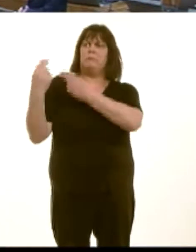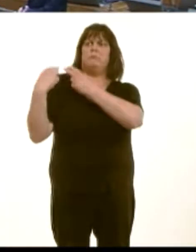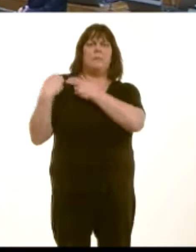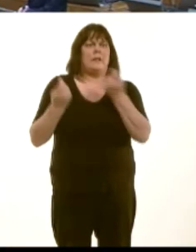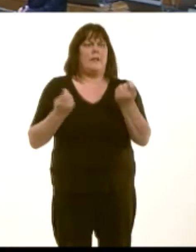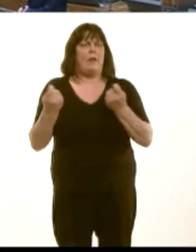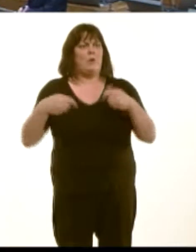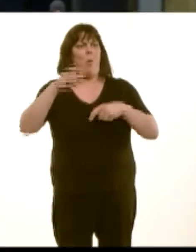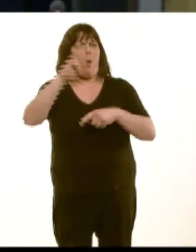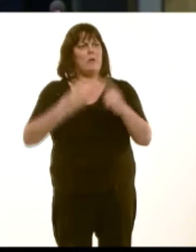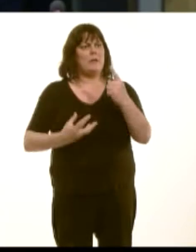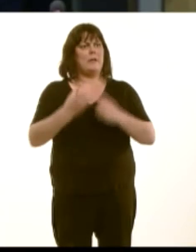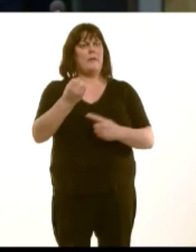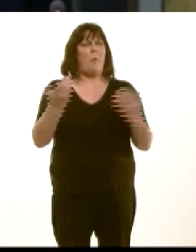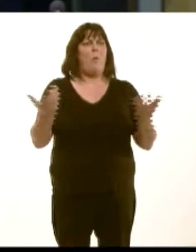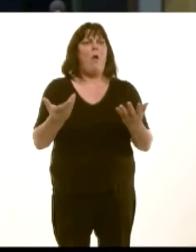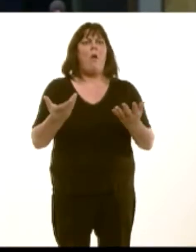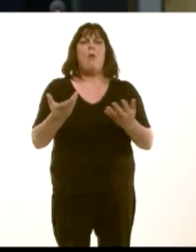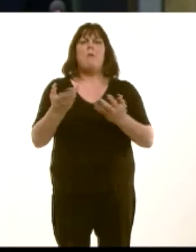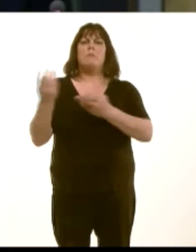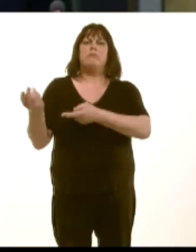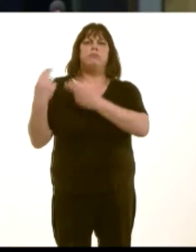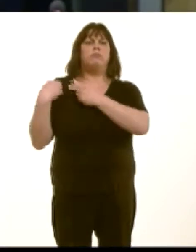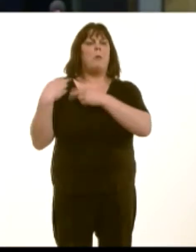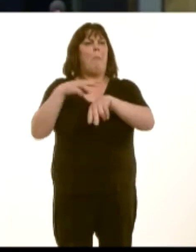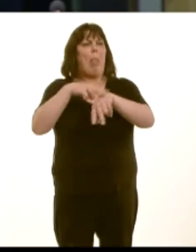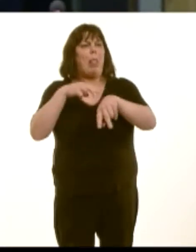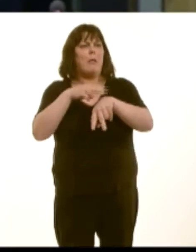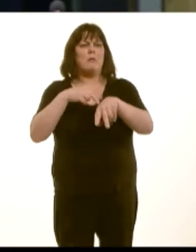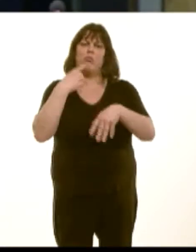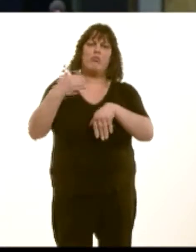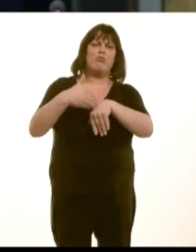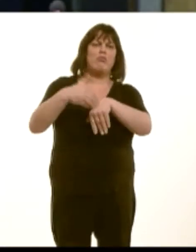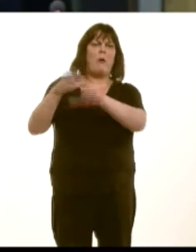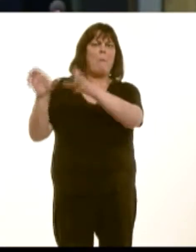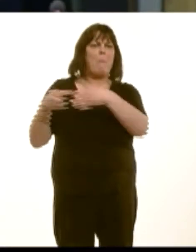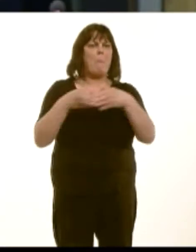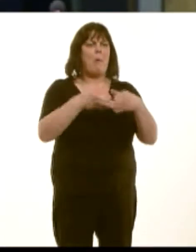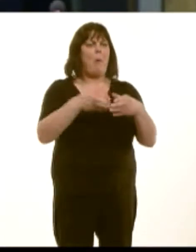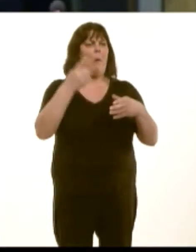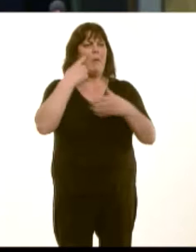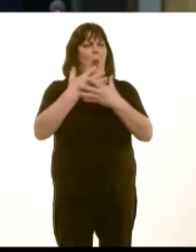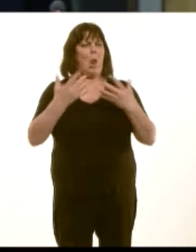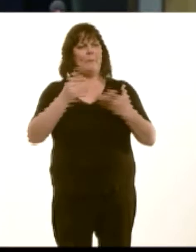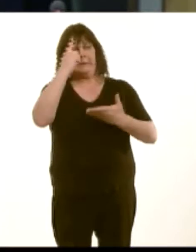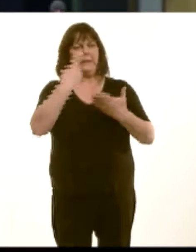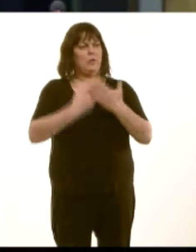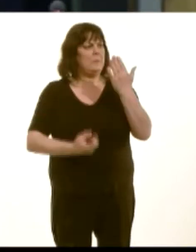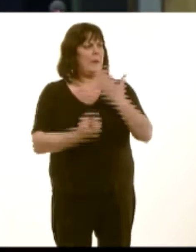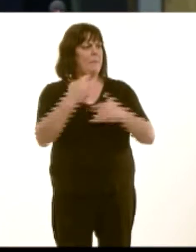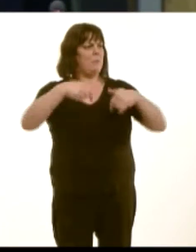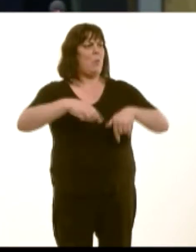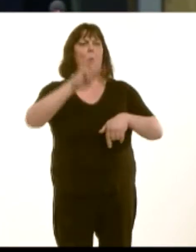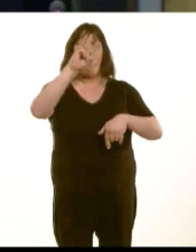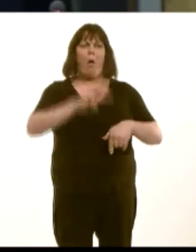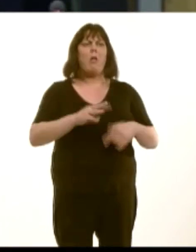and the creation of the Police and Crime Commissions, because that's led to more important decisions for us here in Wales taken out with Wales. If you look at the recent example